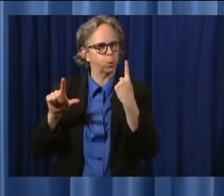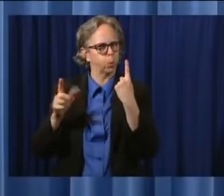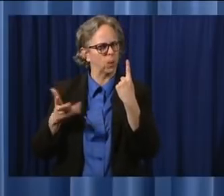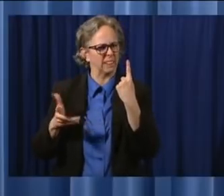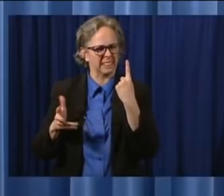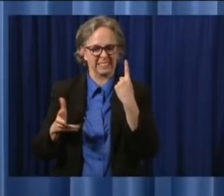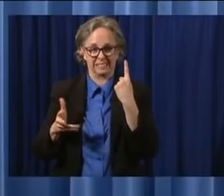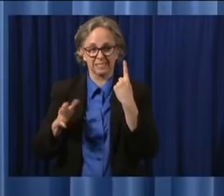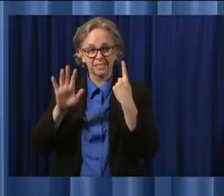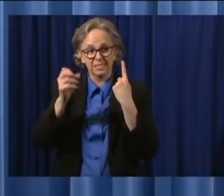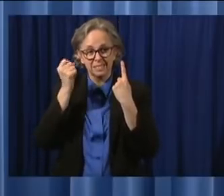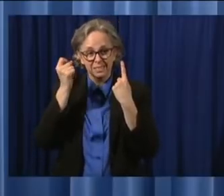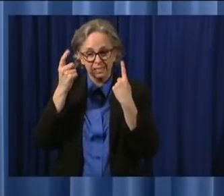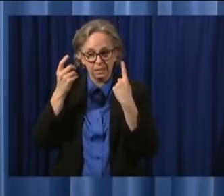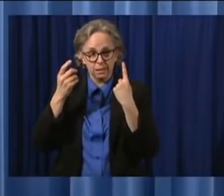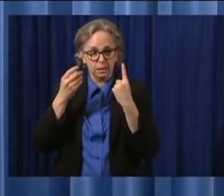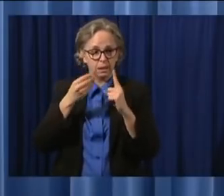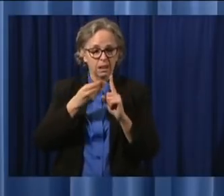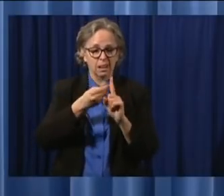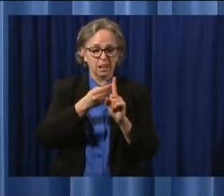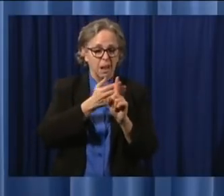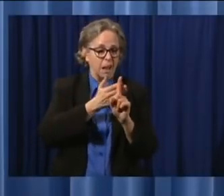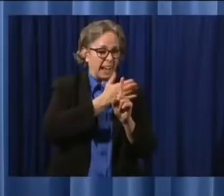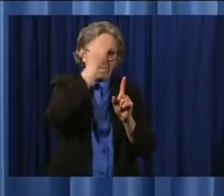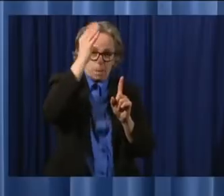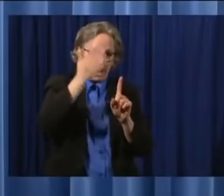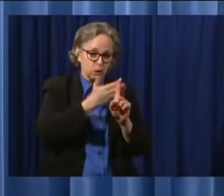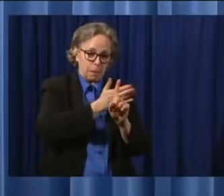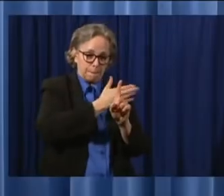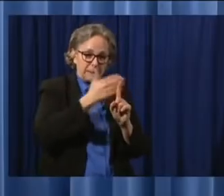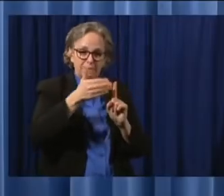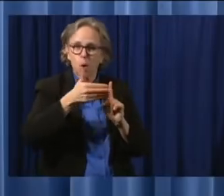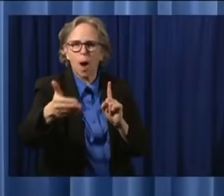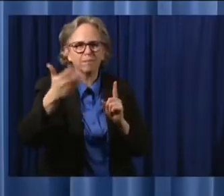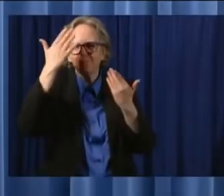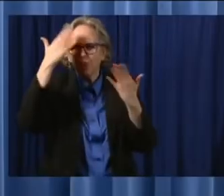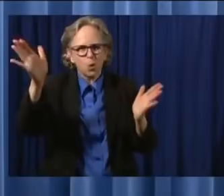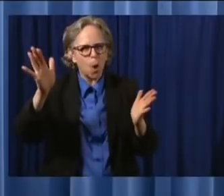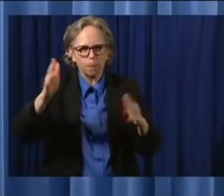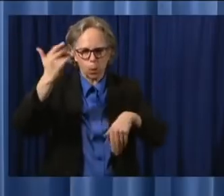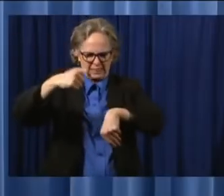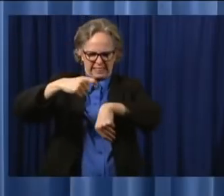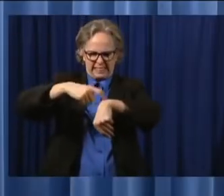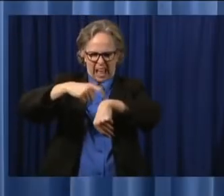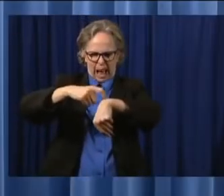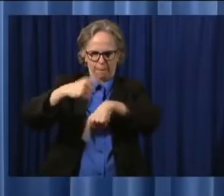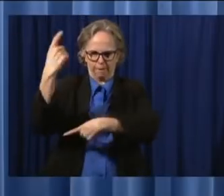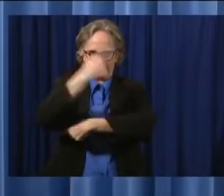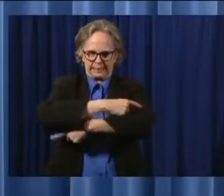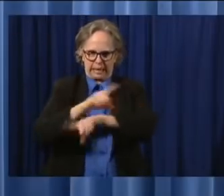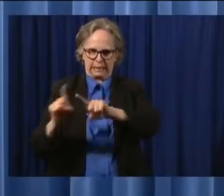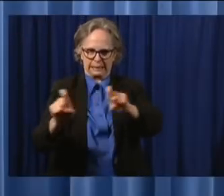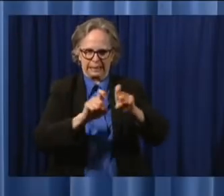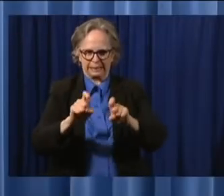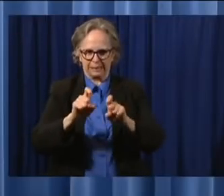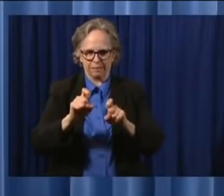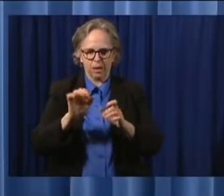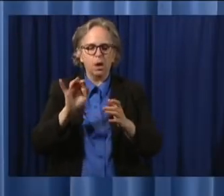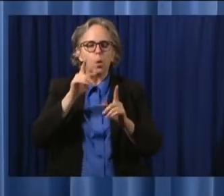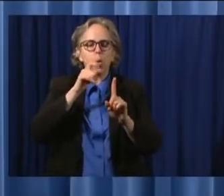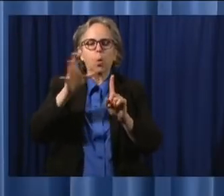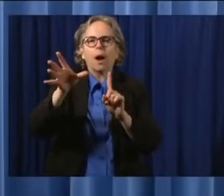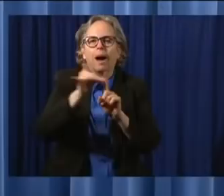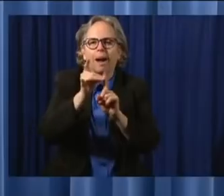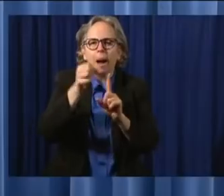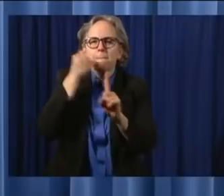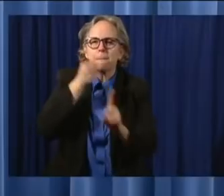time. So when you go in and people are tested, it tells you who is testing positive now. And this, again,